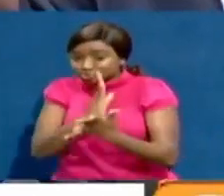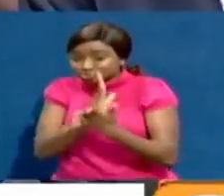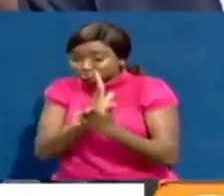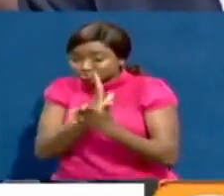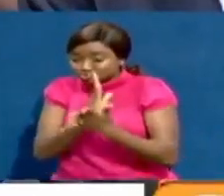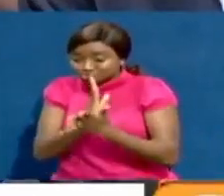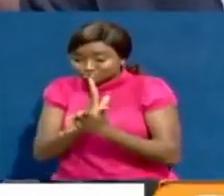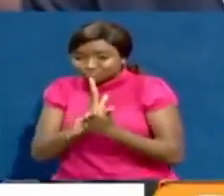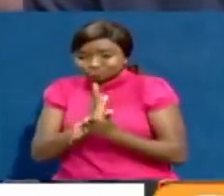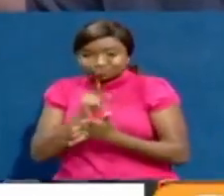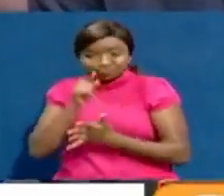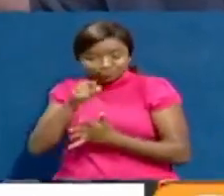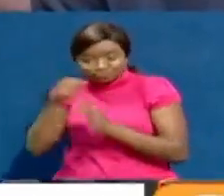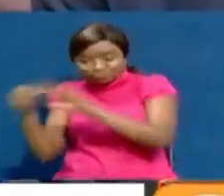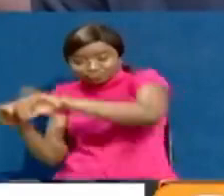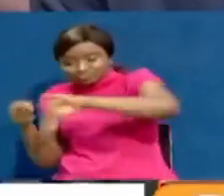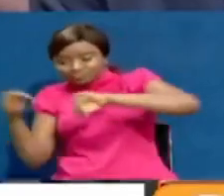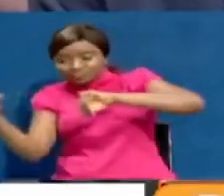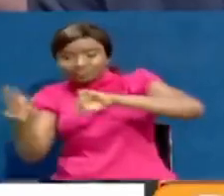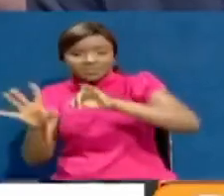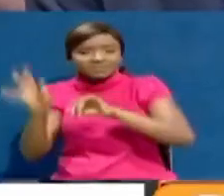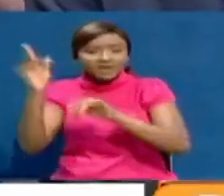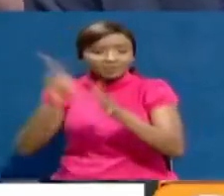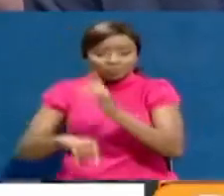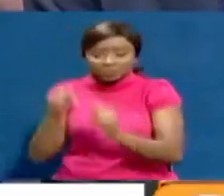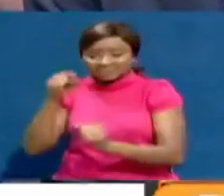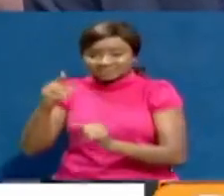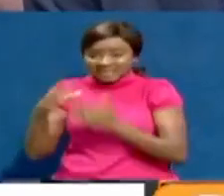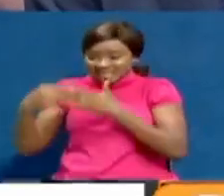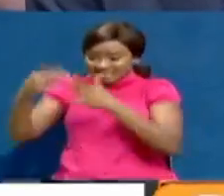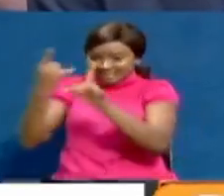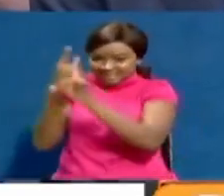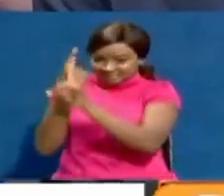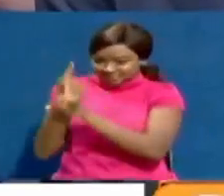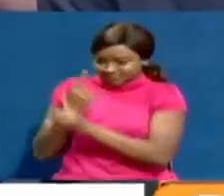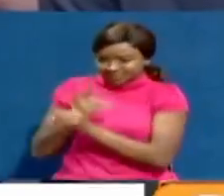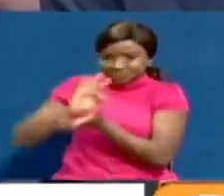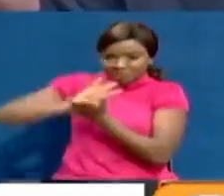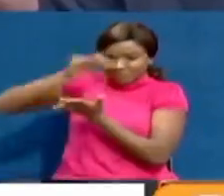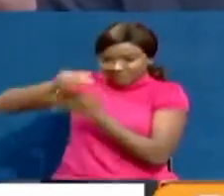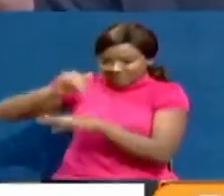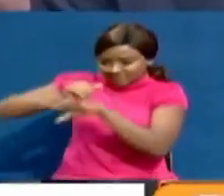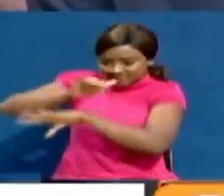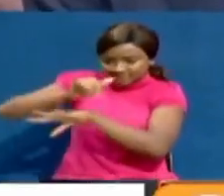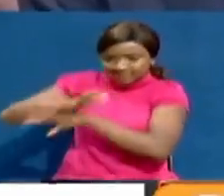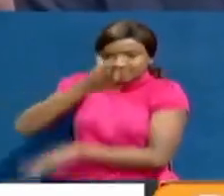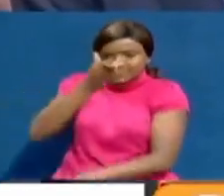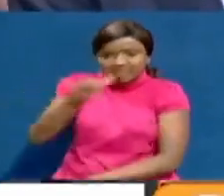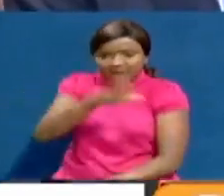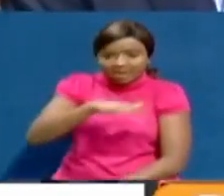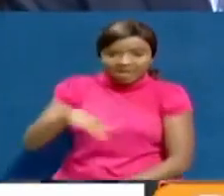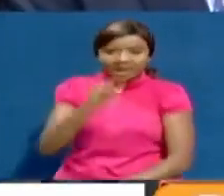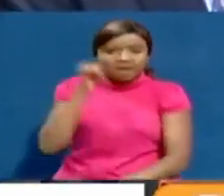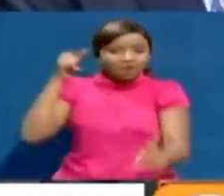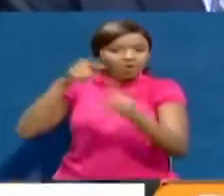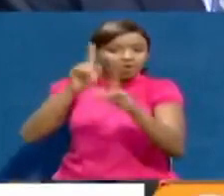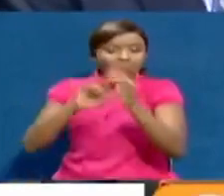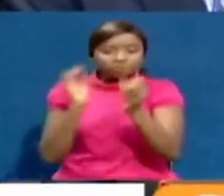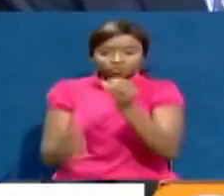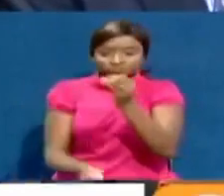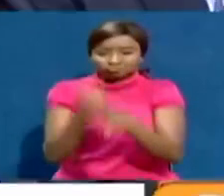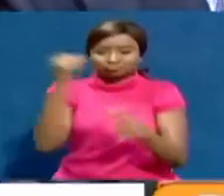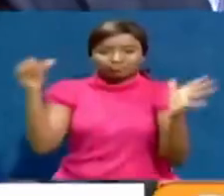in hot pursuit of certain people, including leaders. I want to assure the country on this particular